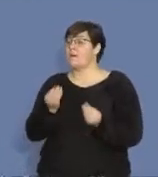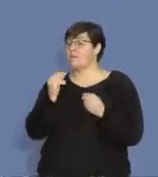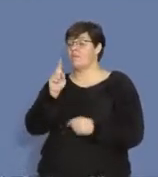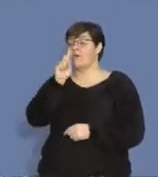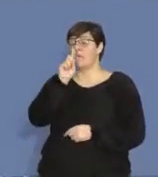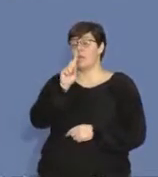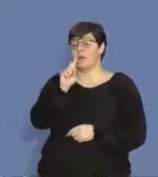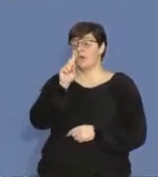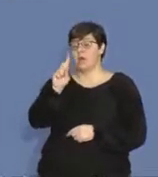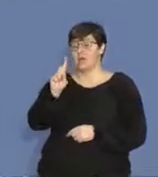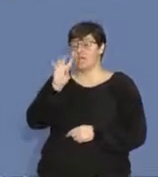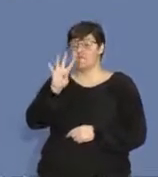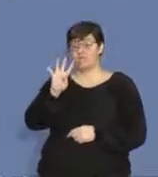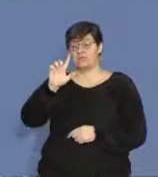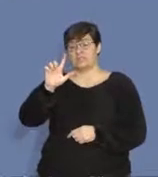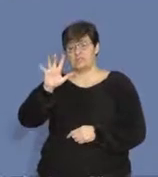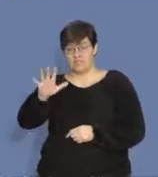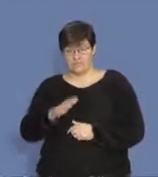will give you a figure of